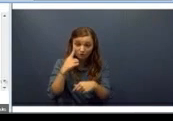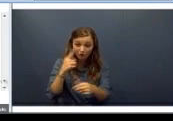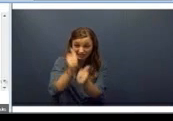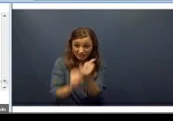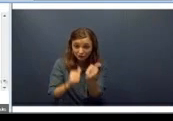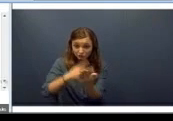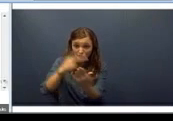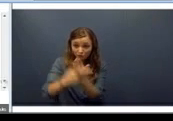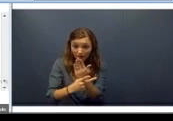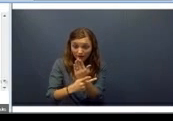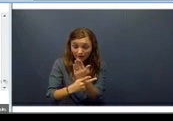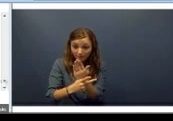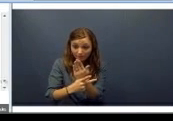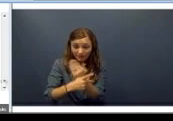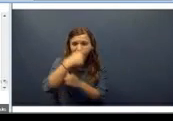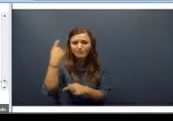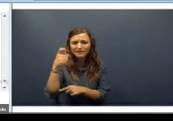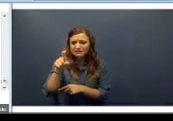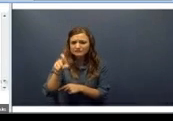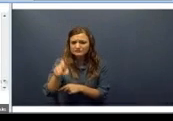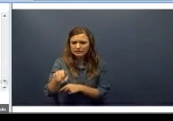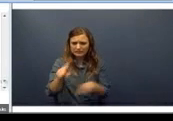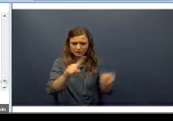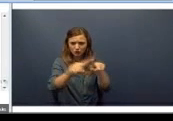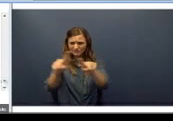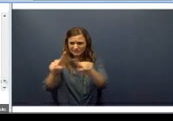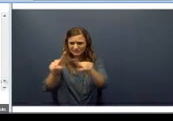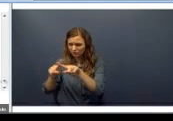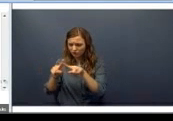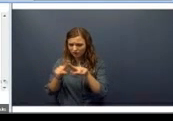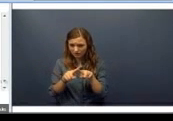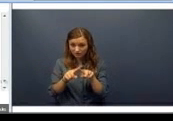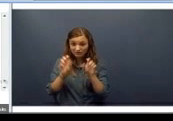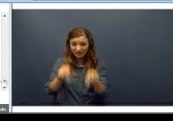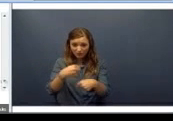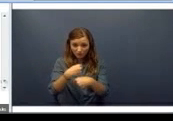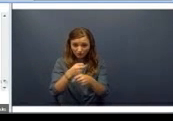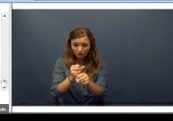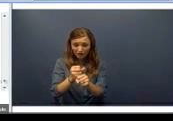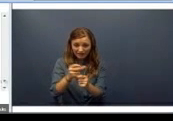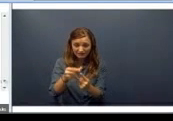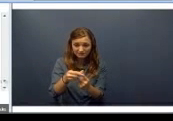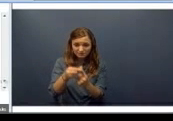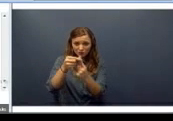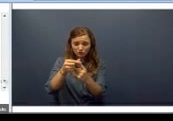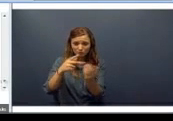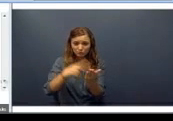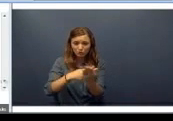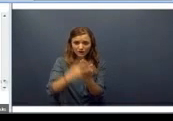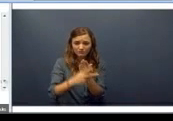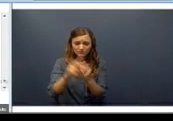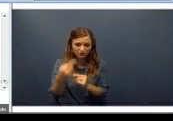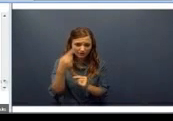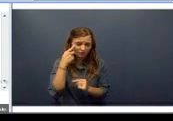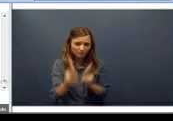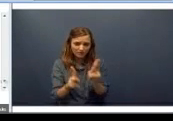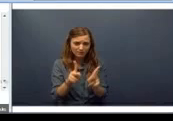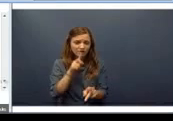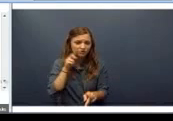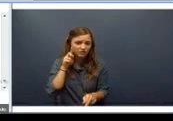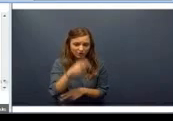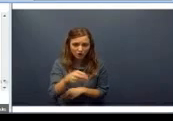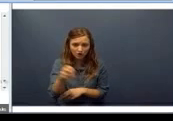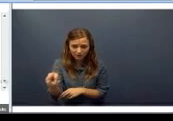make services for the deaf available at each program? Since the needs are so different, can we create